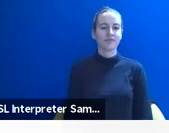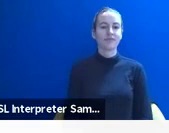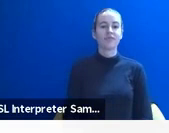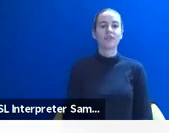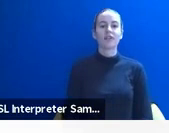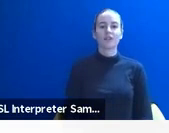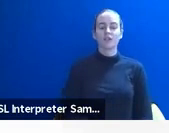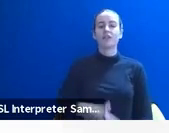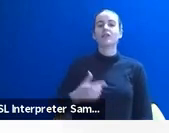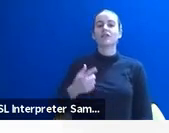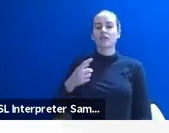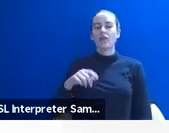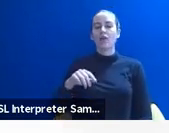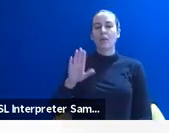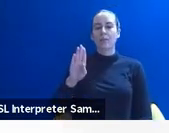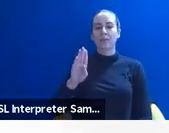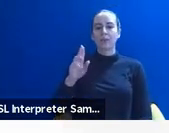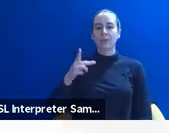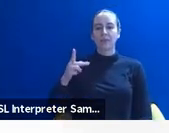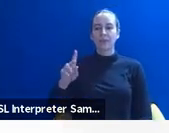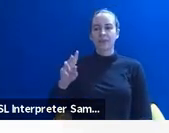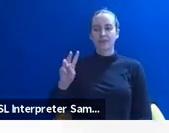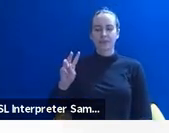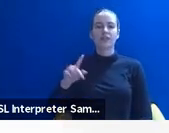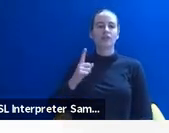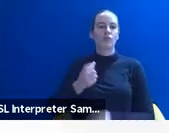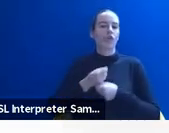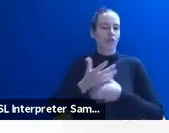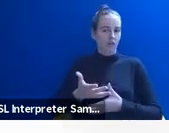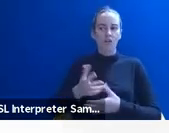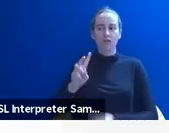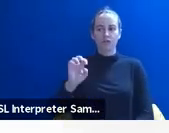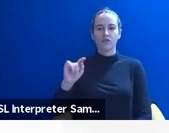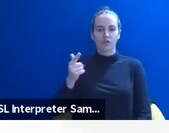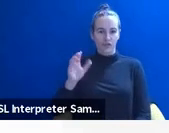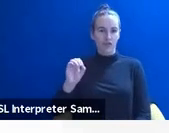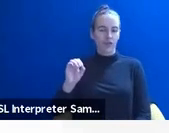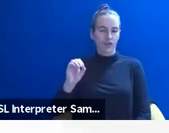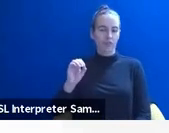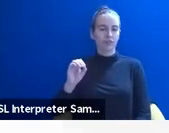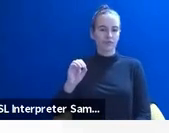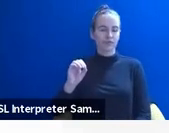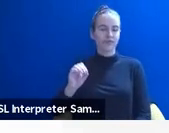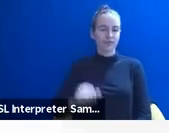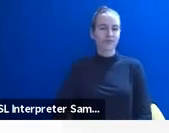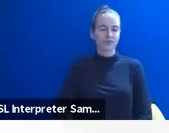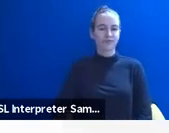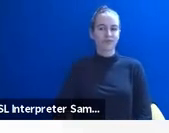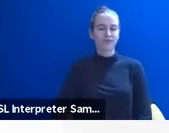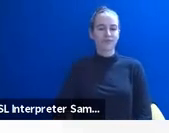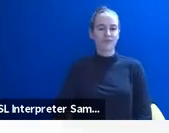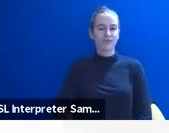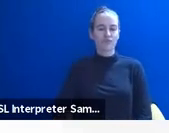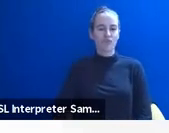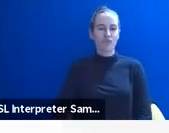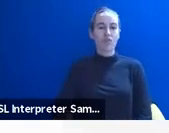common cause of positional vertigo caused by the otoconia coming out of the utricle and going into one of the semicircular canals.